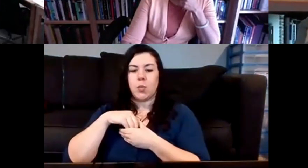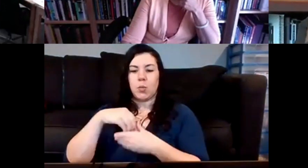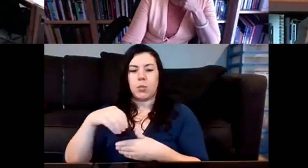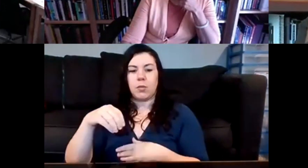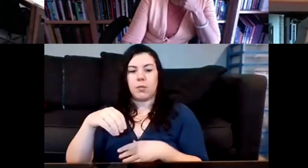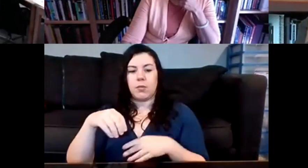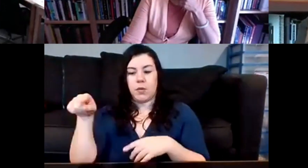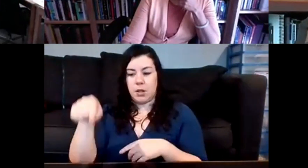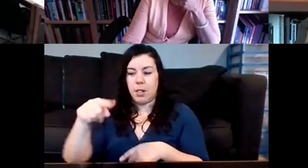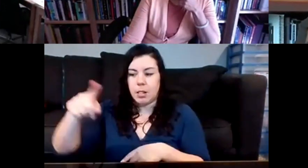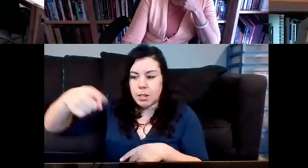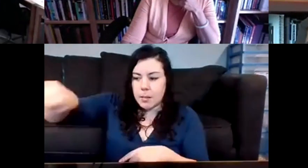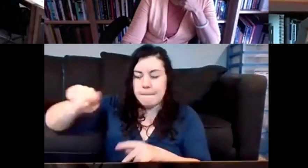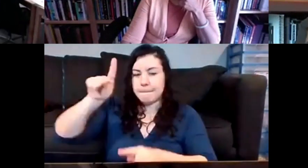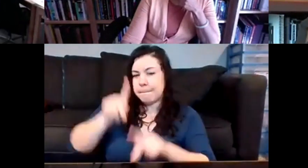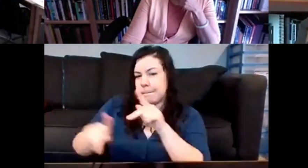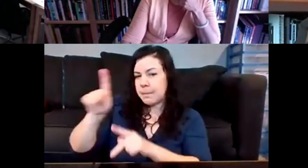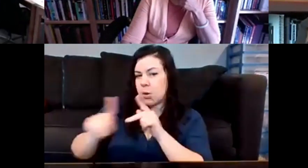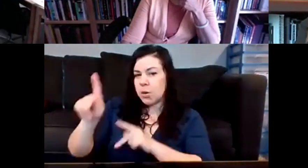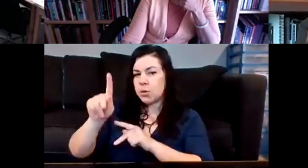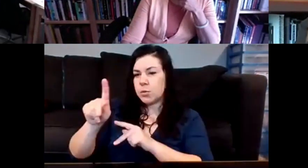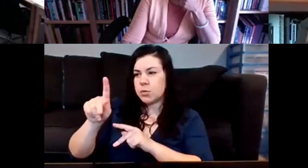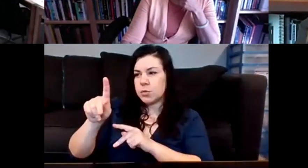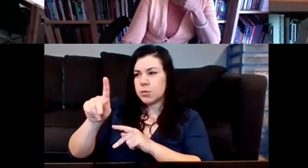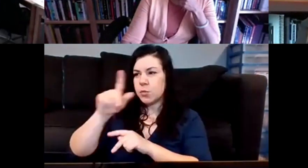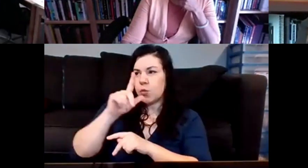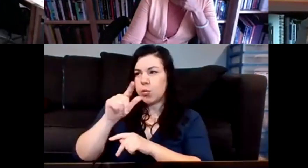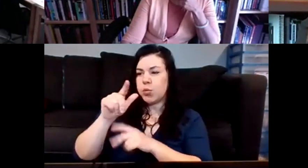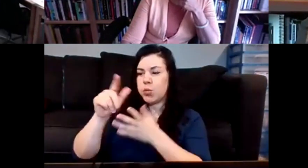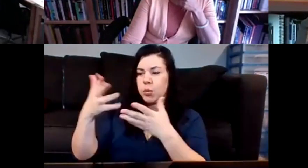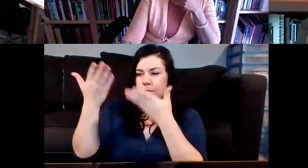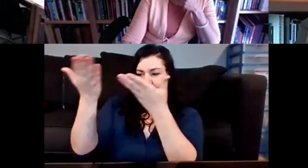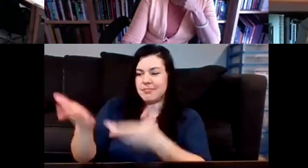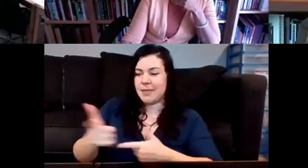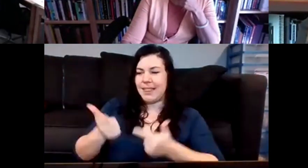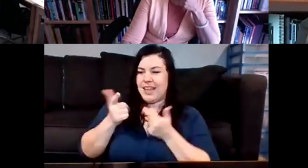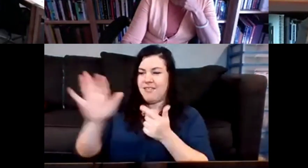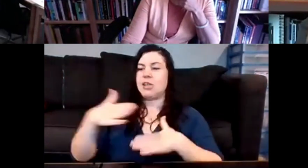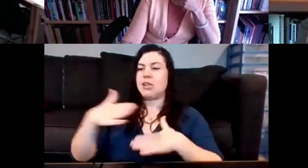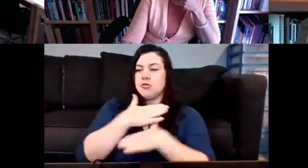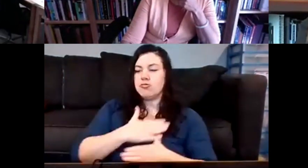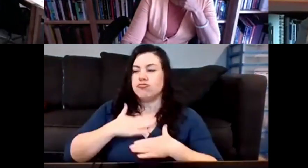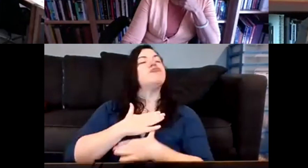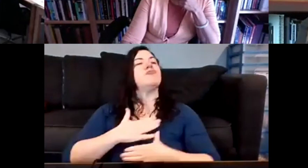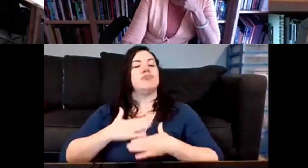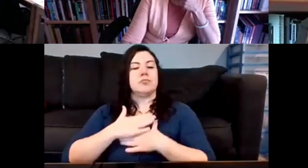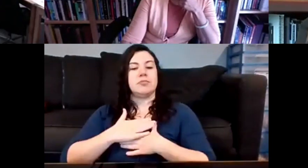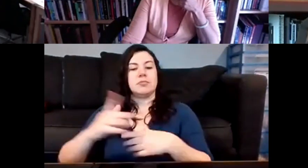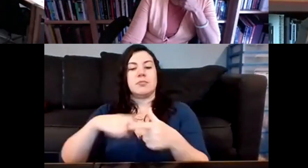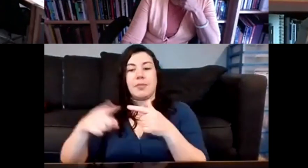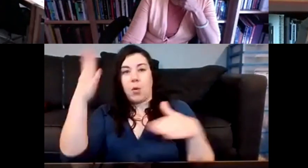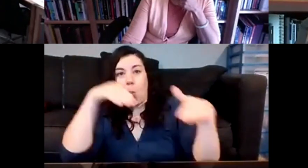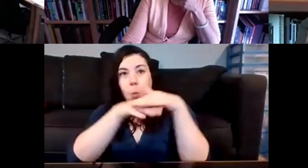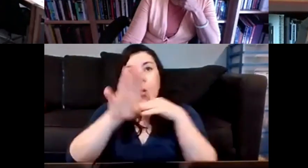those people live in and enjoy, and then go into a museum for the education by